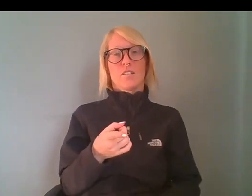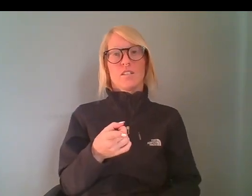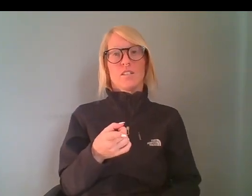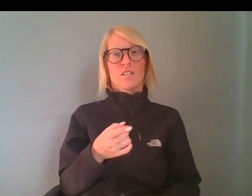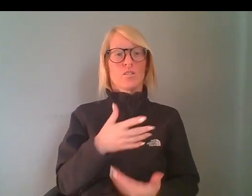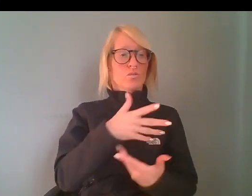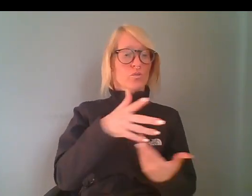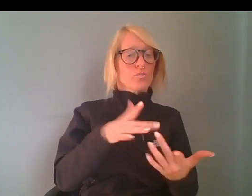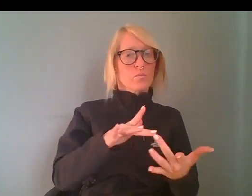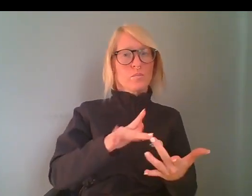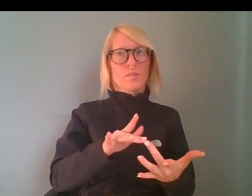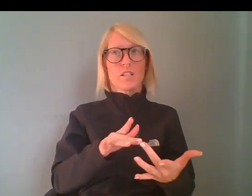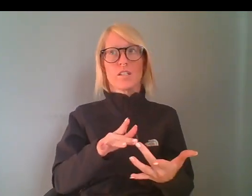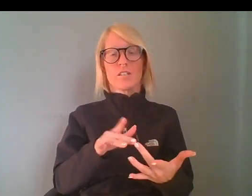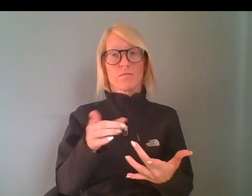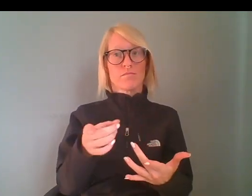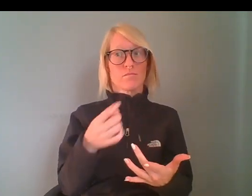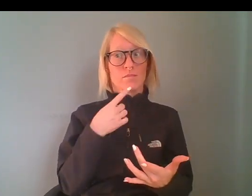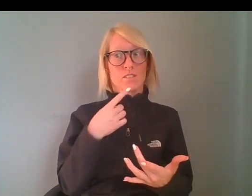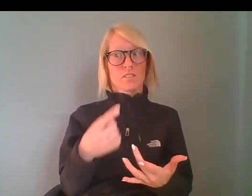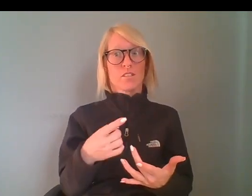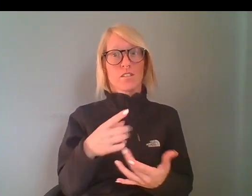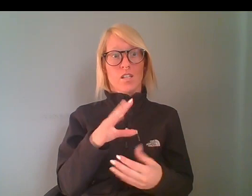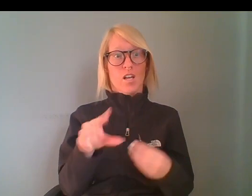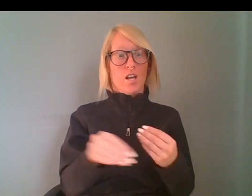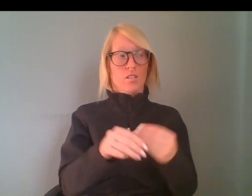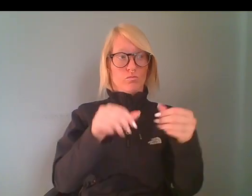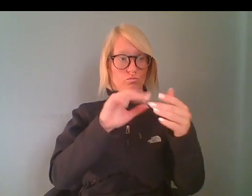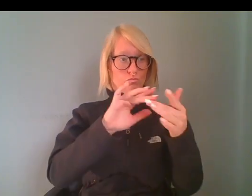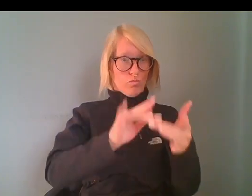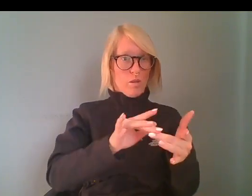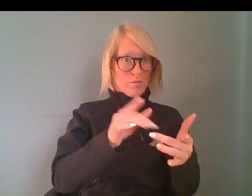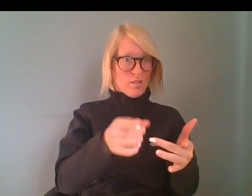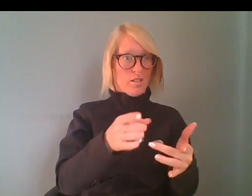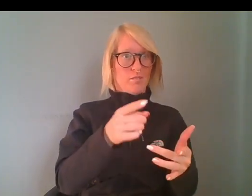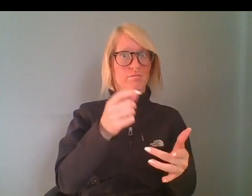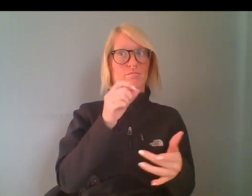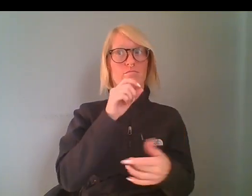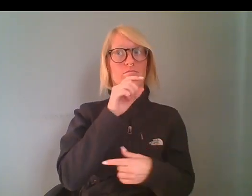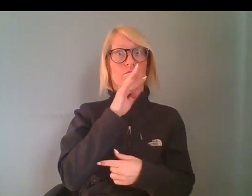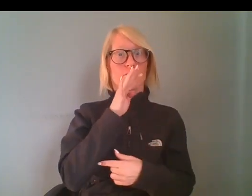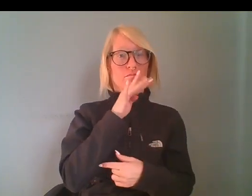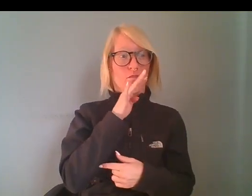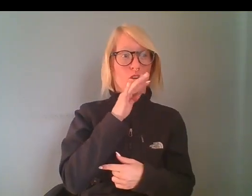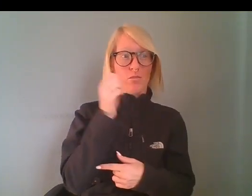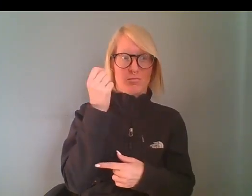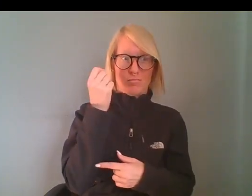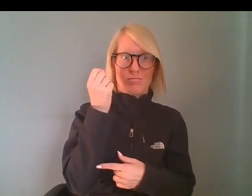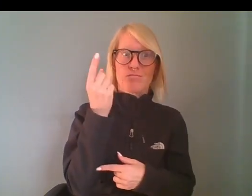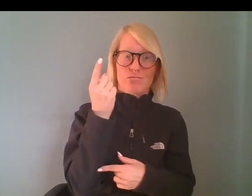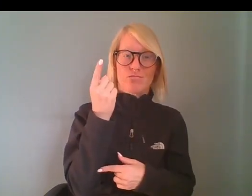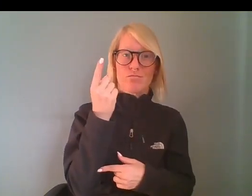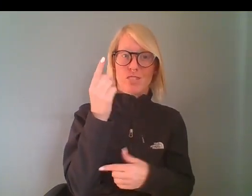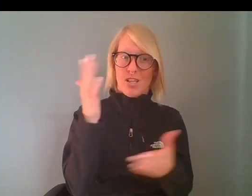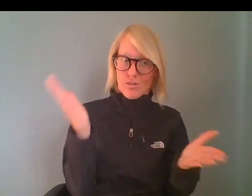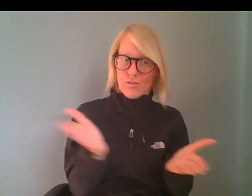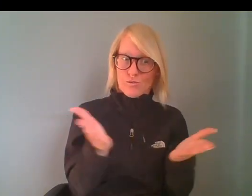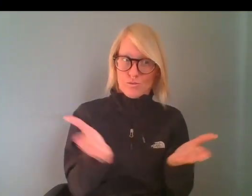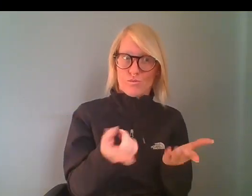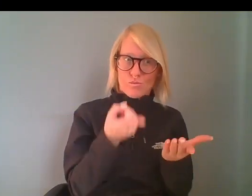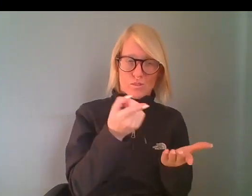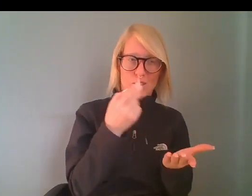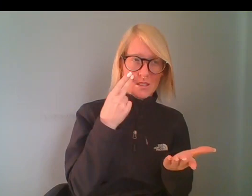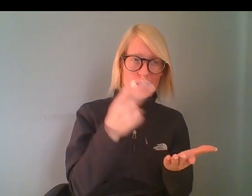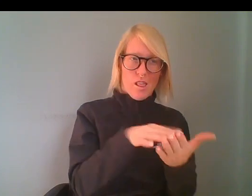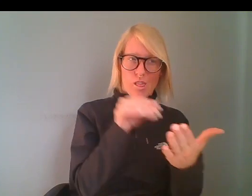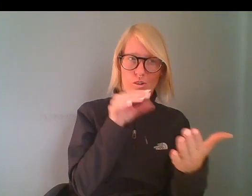tools. I would take a look at his website. He definitely knows what he's talking about. So these points came from some of his work. What do I